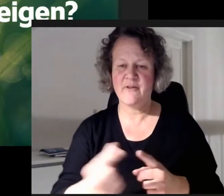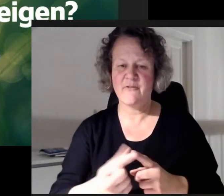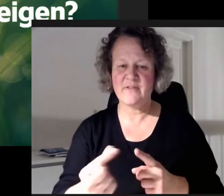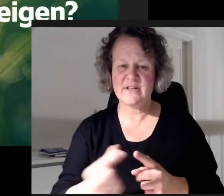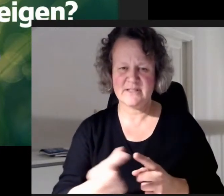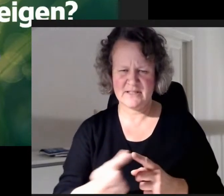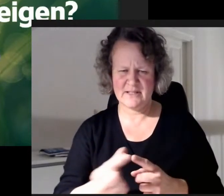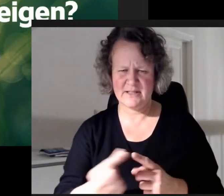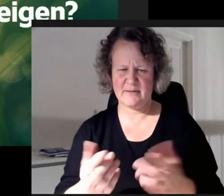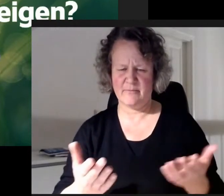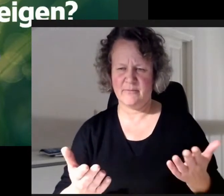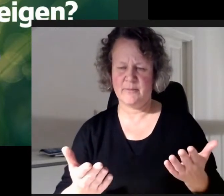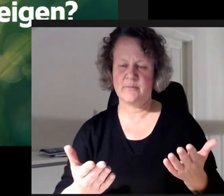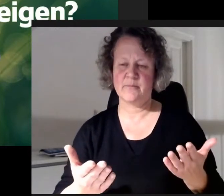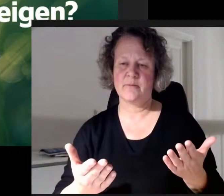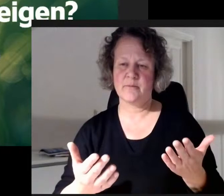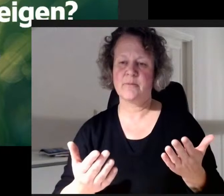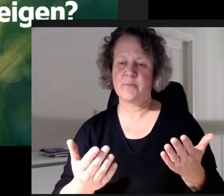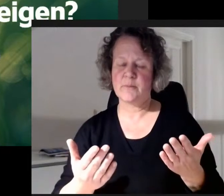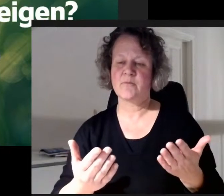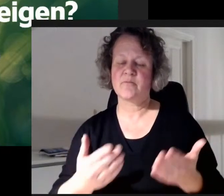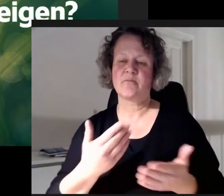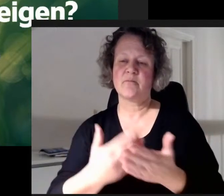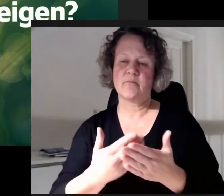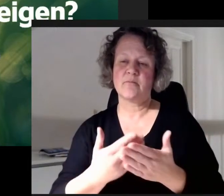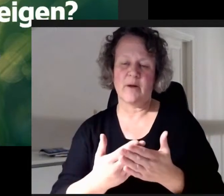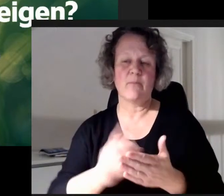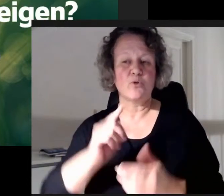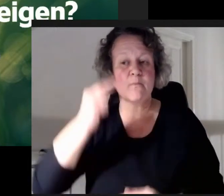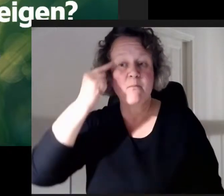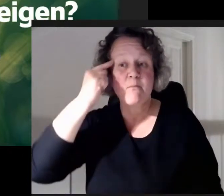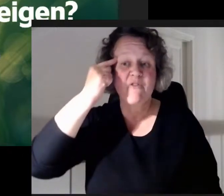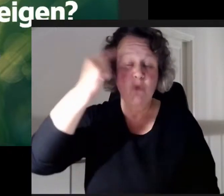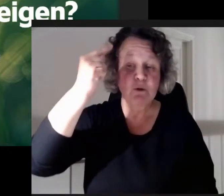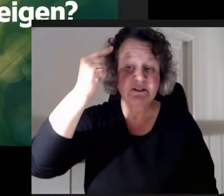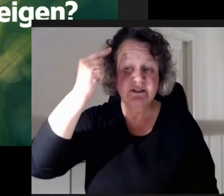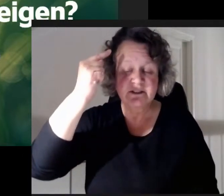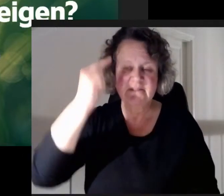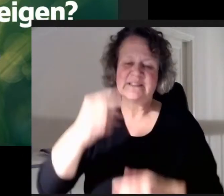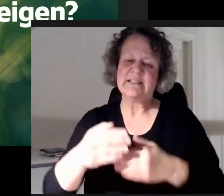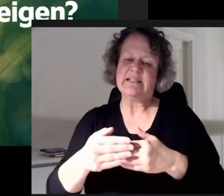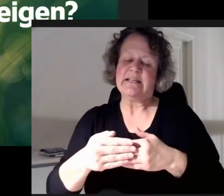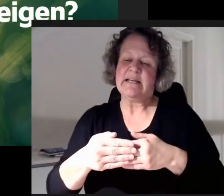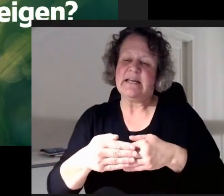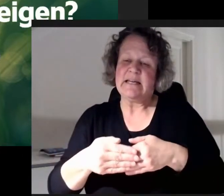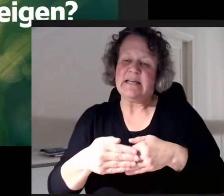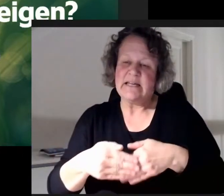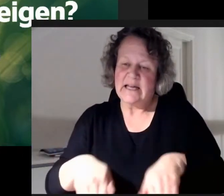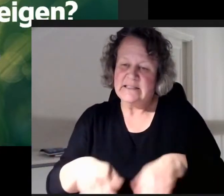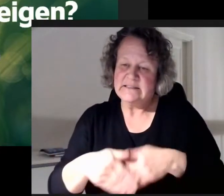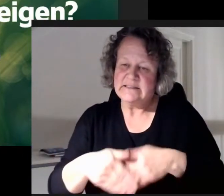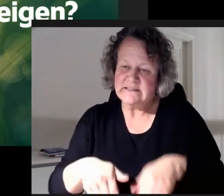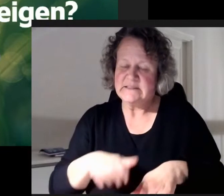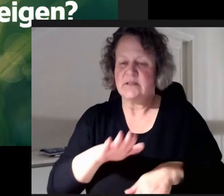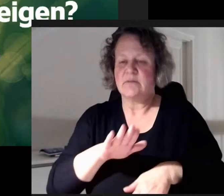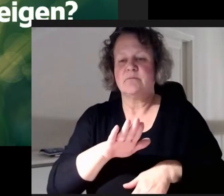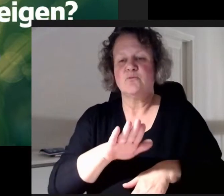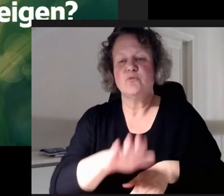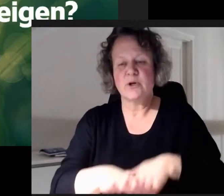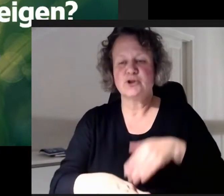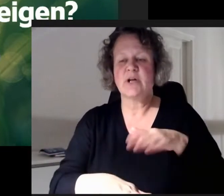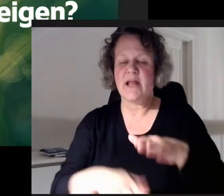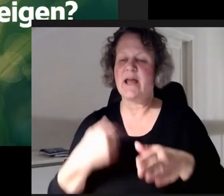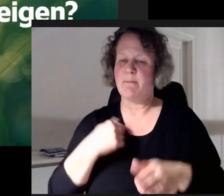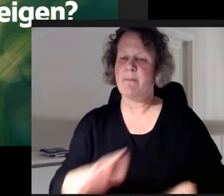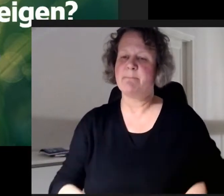We showed it to somebody who has been involved in climate communication for a long time. We showed it to him and he said, "Oh, it's quite fun. You showed the video with the penguin,